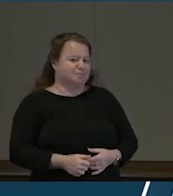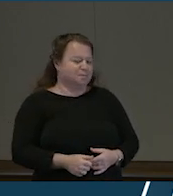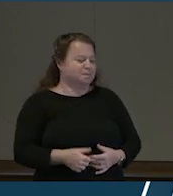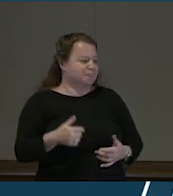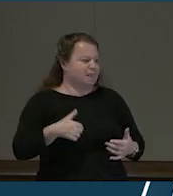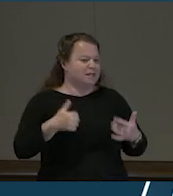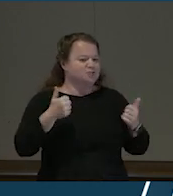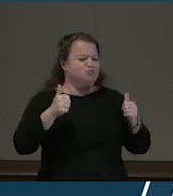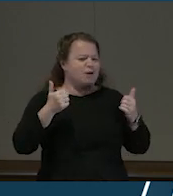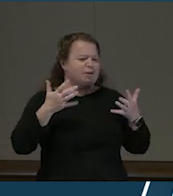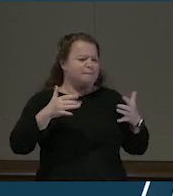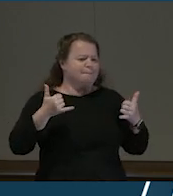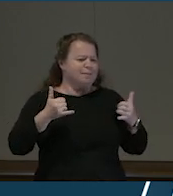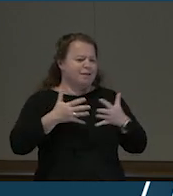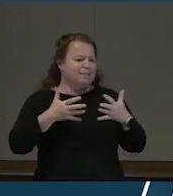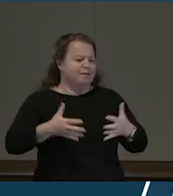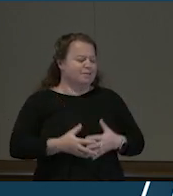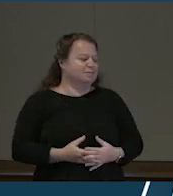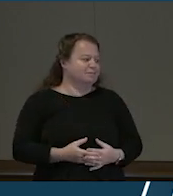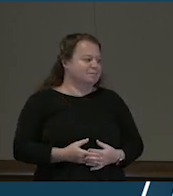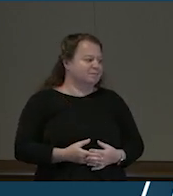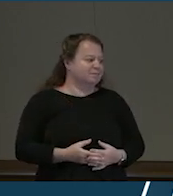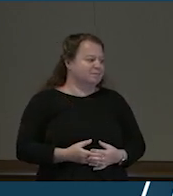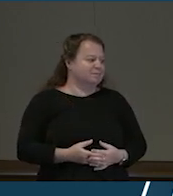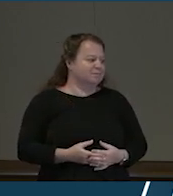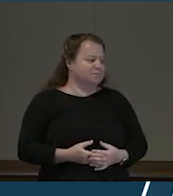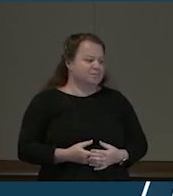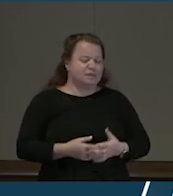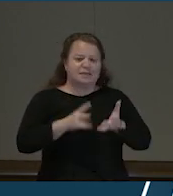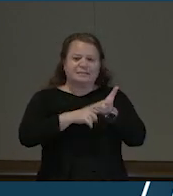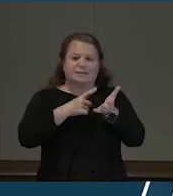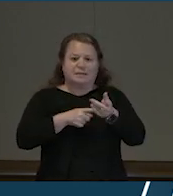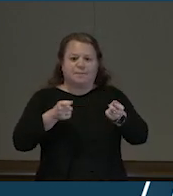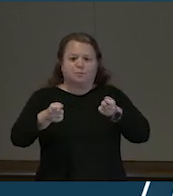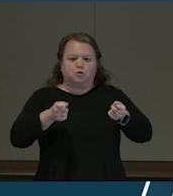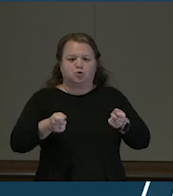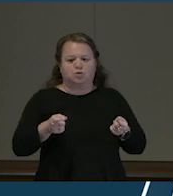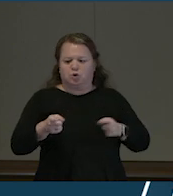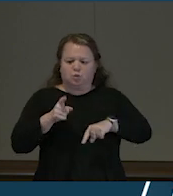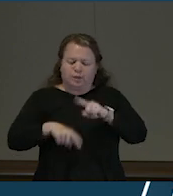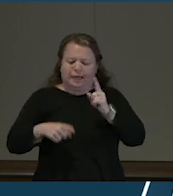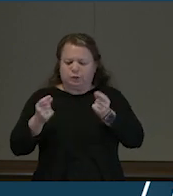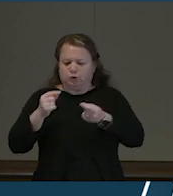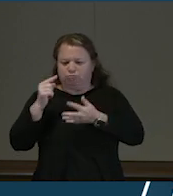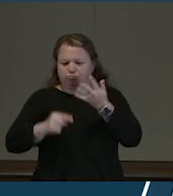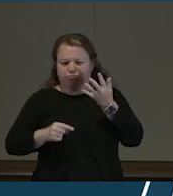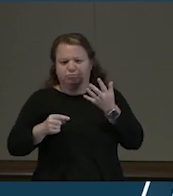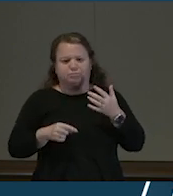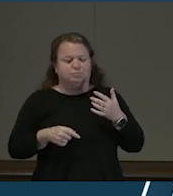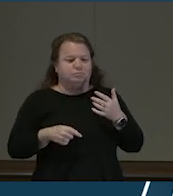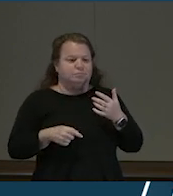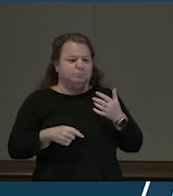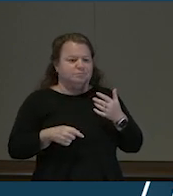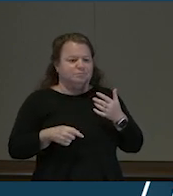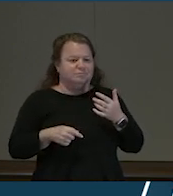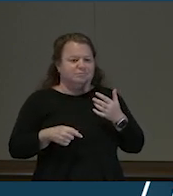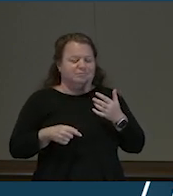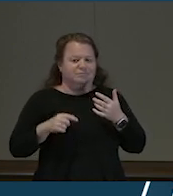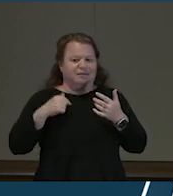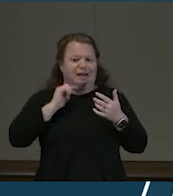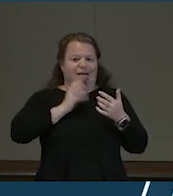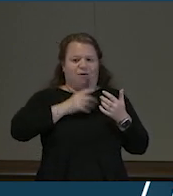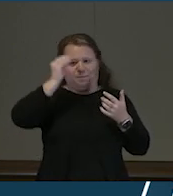to play a lot with Yeah. So a little controlling, and sometimes we do that where they're like, no, you can't do that. We have to do this, and we start to insert ourselves,